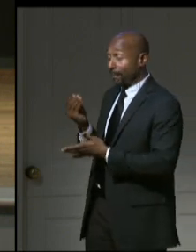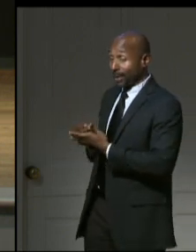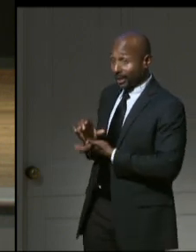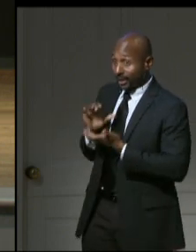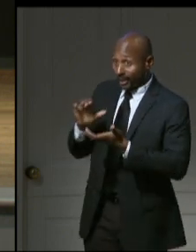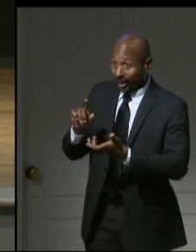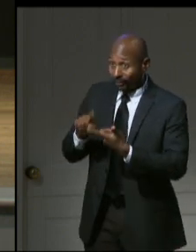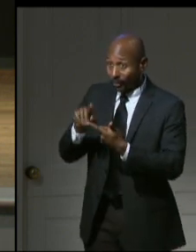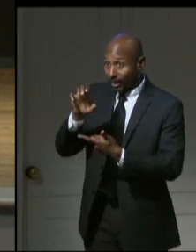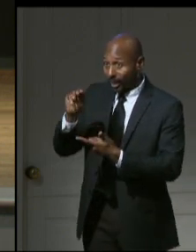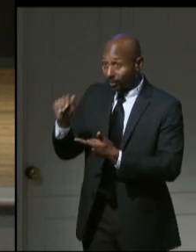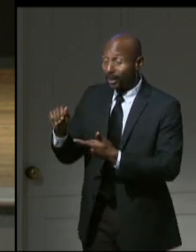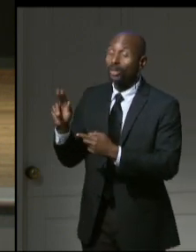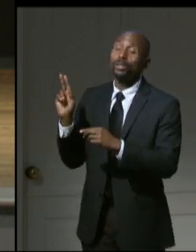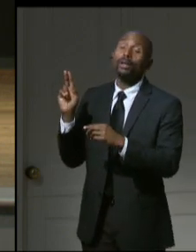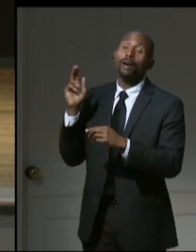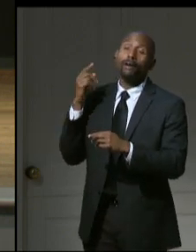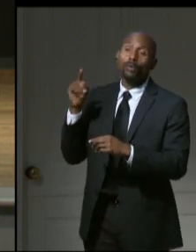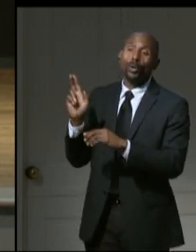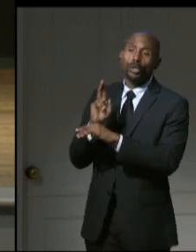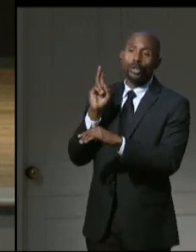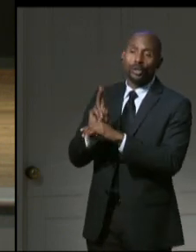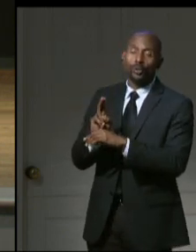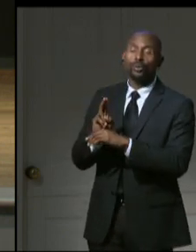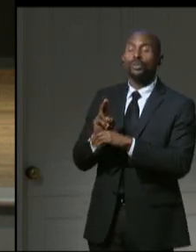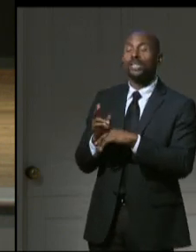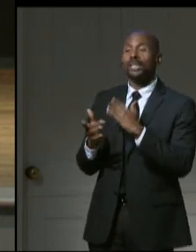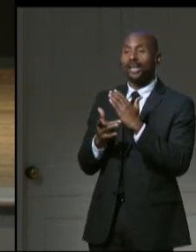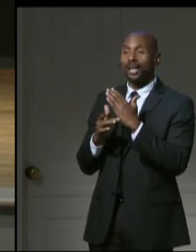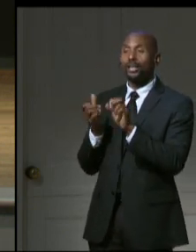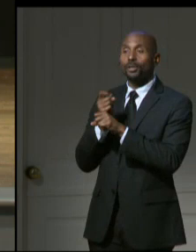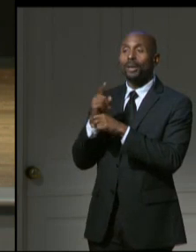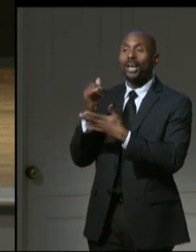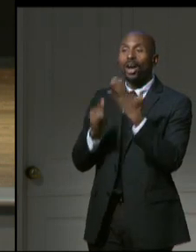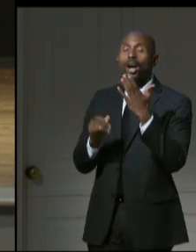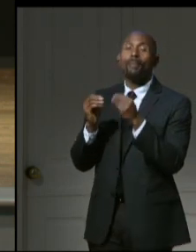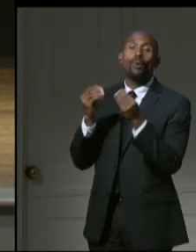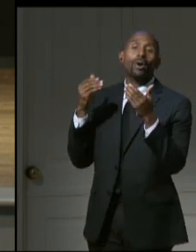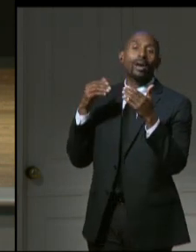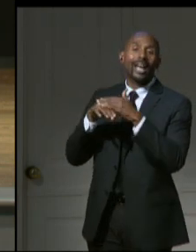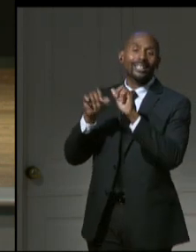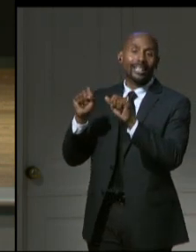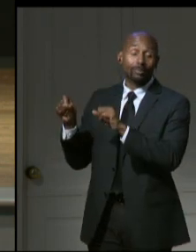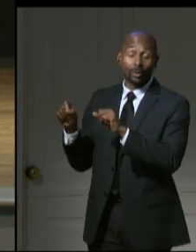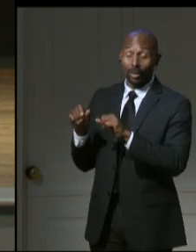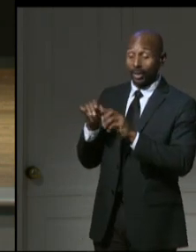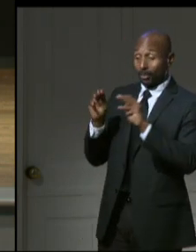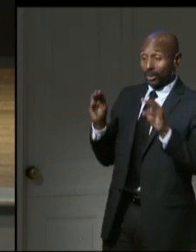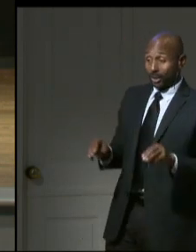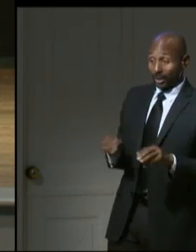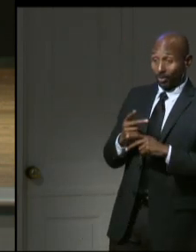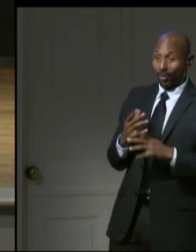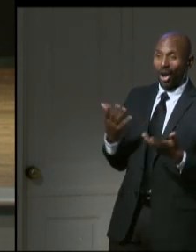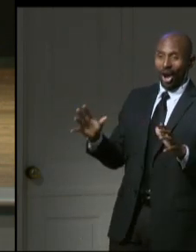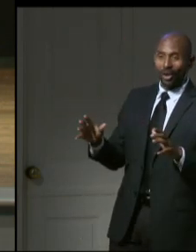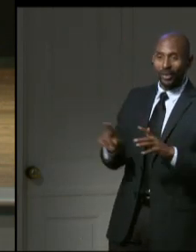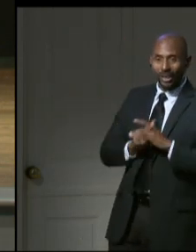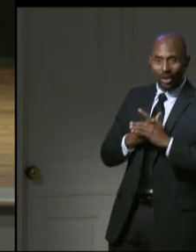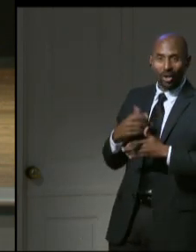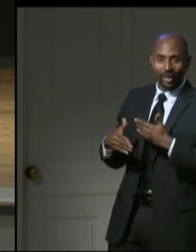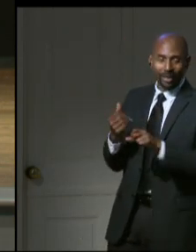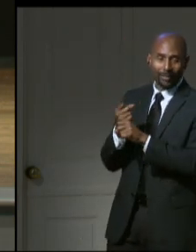make art more accessible, very general. And the museum had already gone down a path of creating things that we kind of